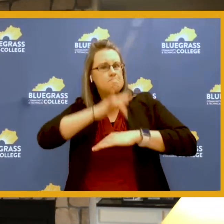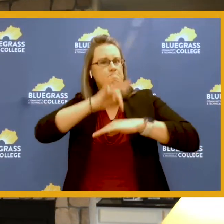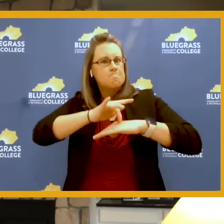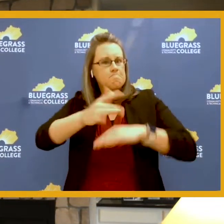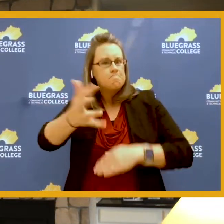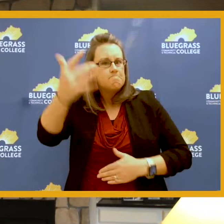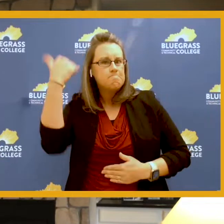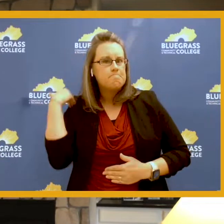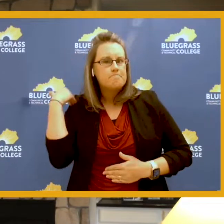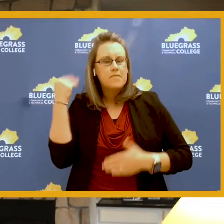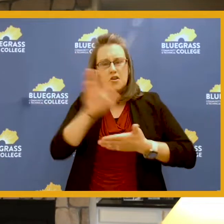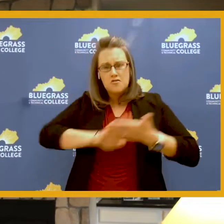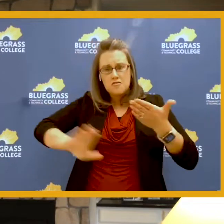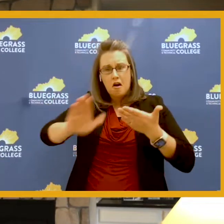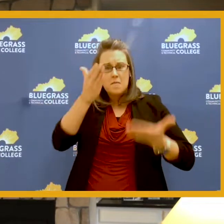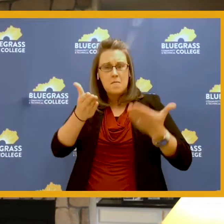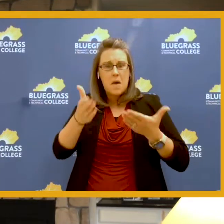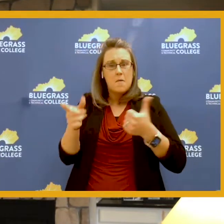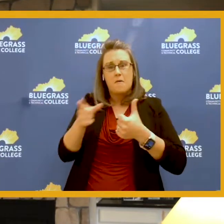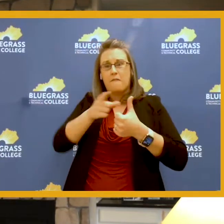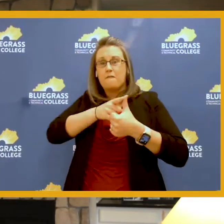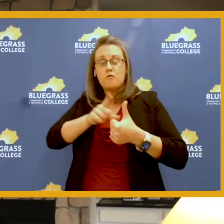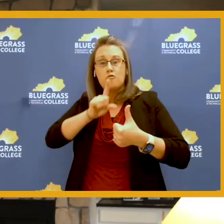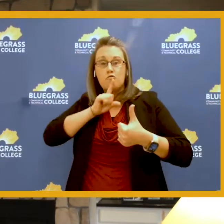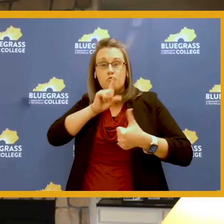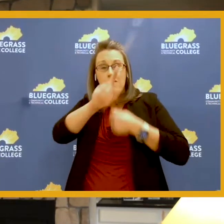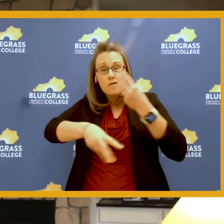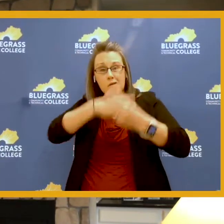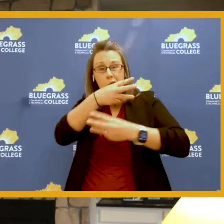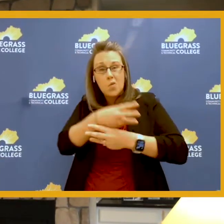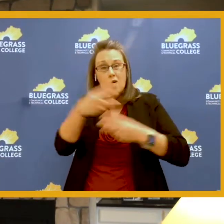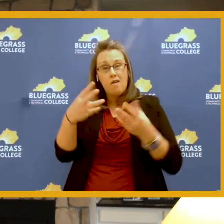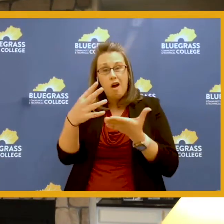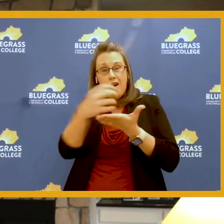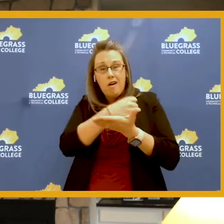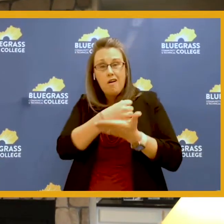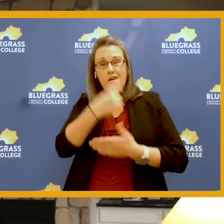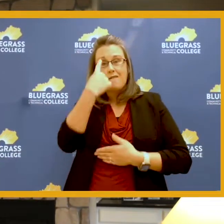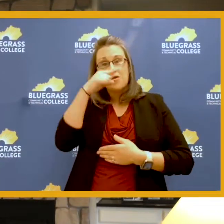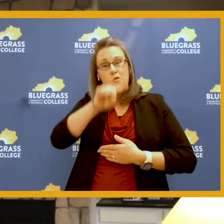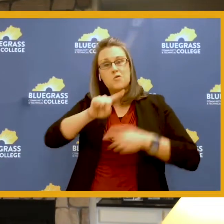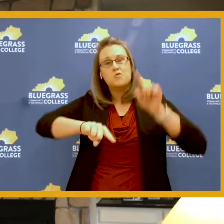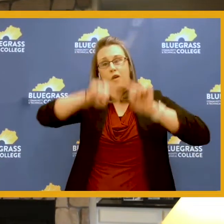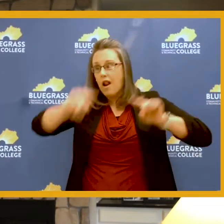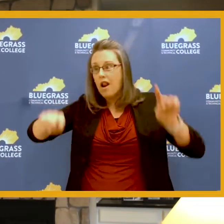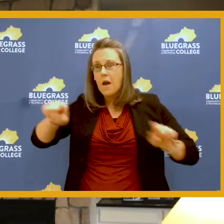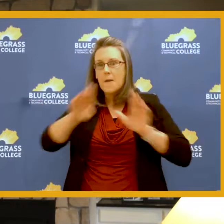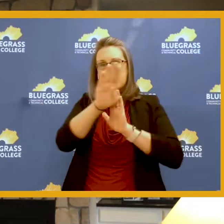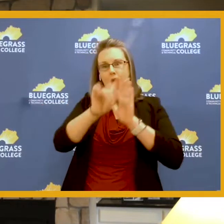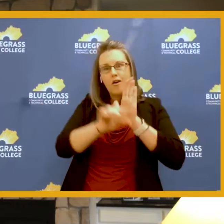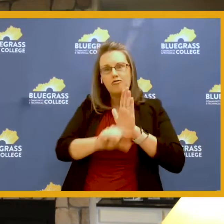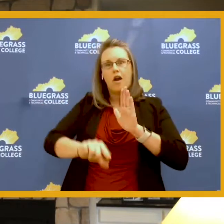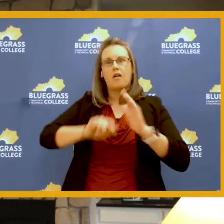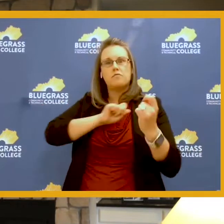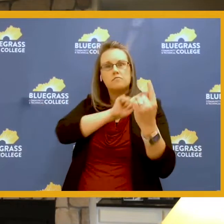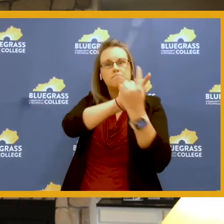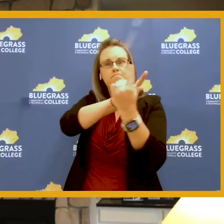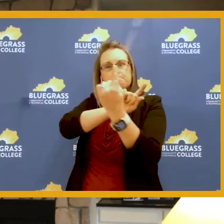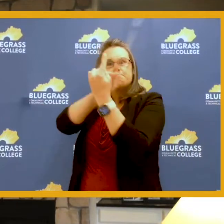encountered in the past. College might be the first real opportunity you've had to interact with people from diverse